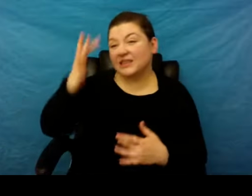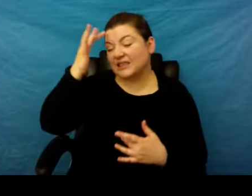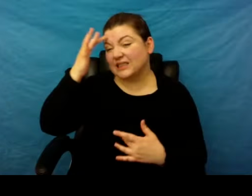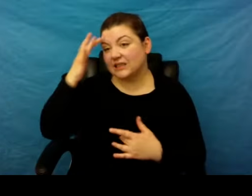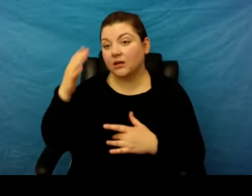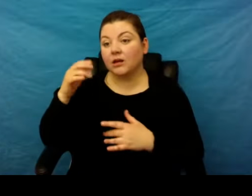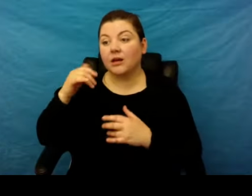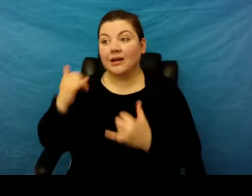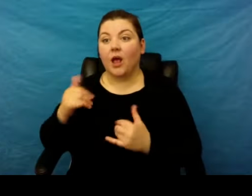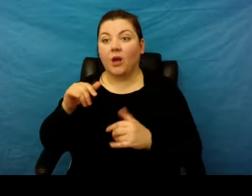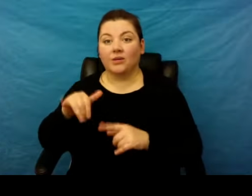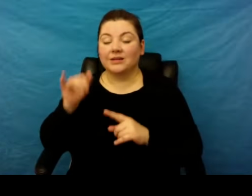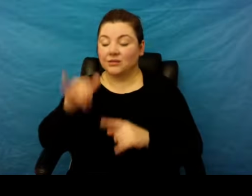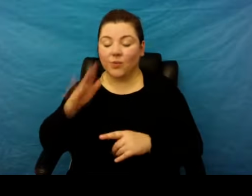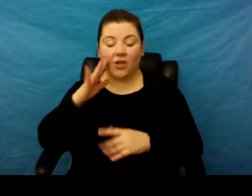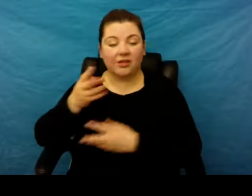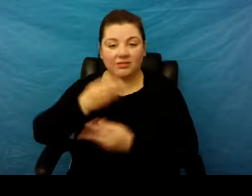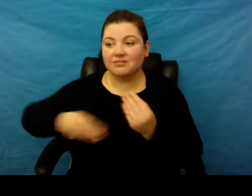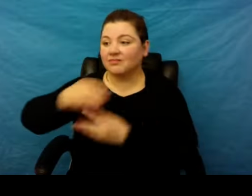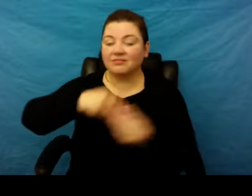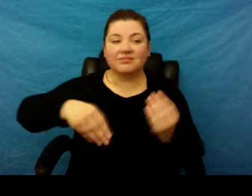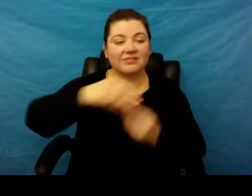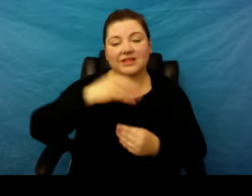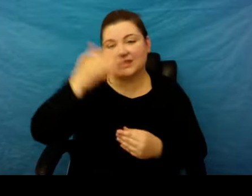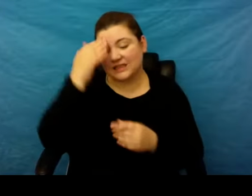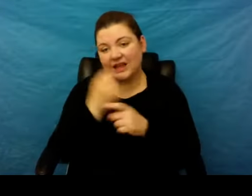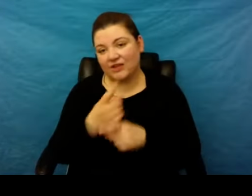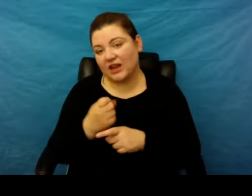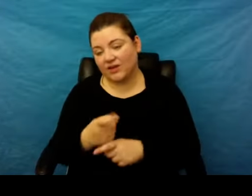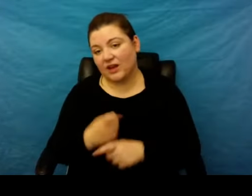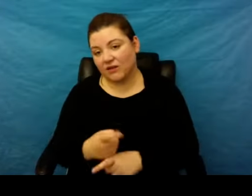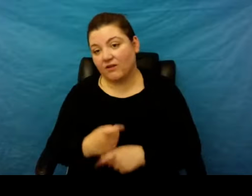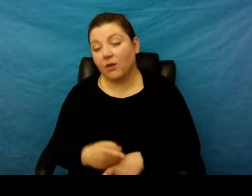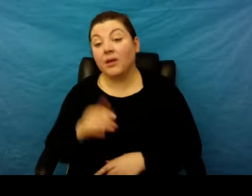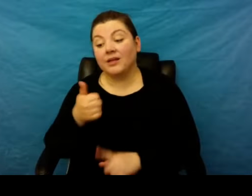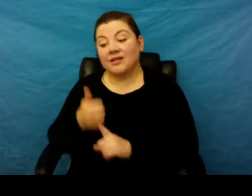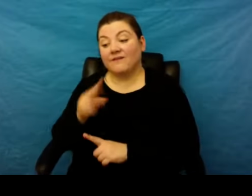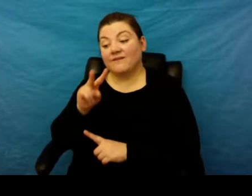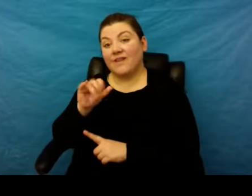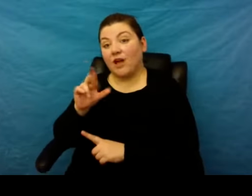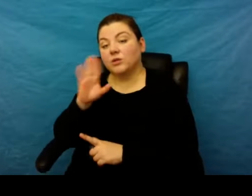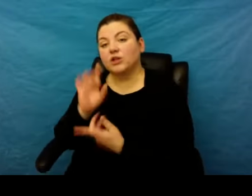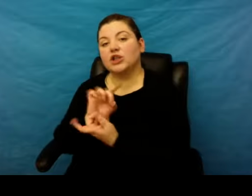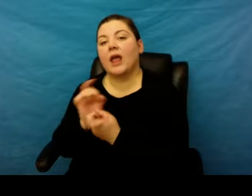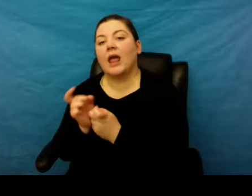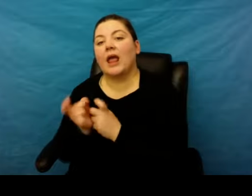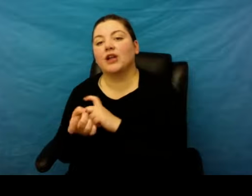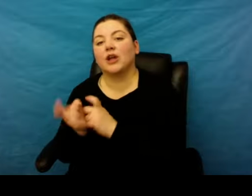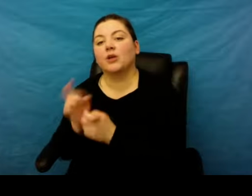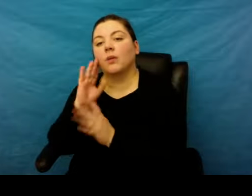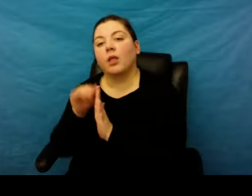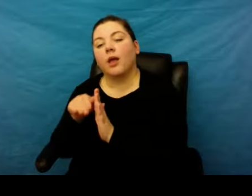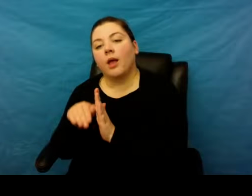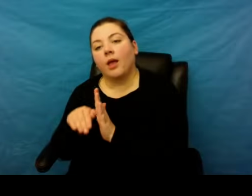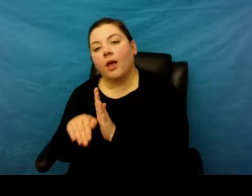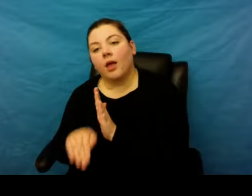same way that respiratory syncytial virus is in our circulation. But as it mutates, it's going to get milder and milder. And so 5 years from